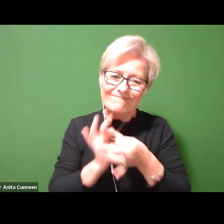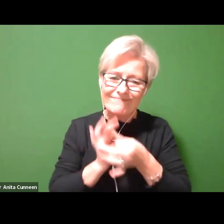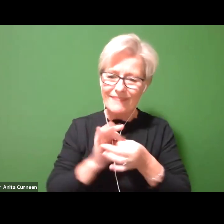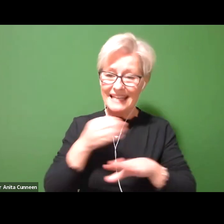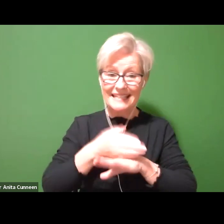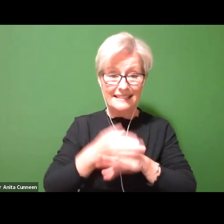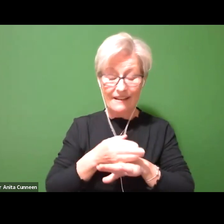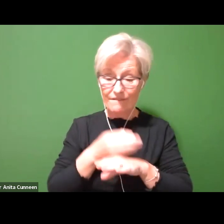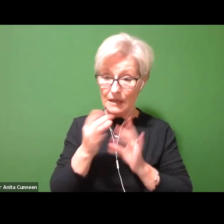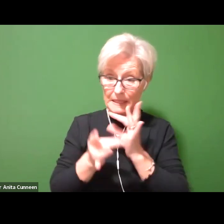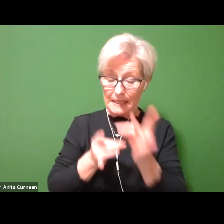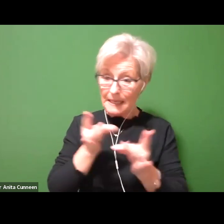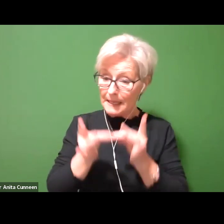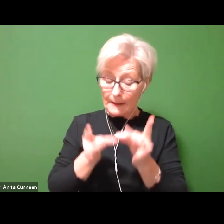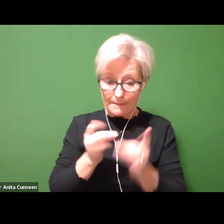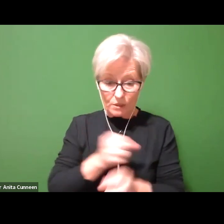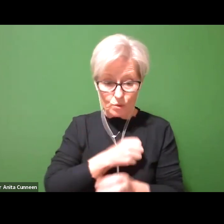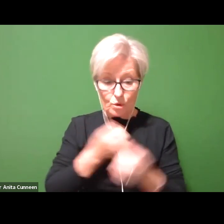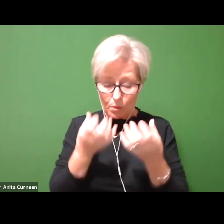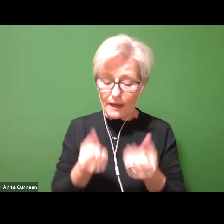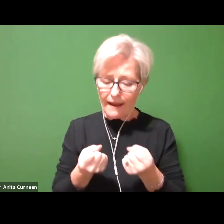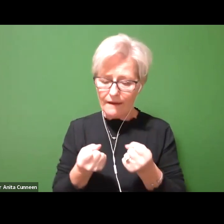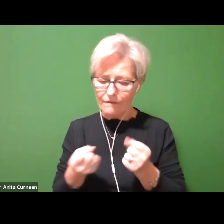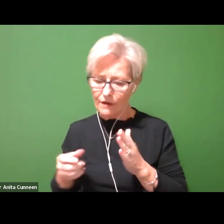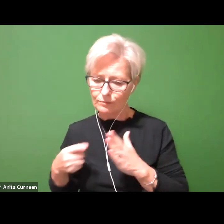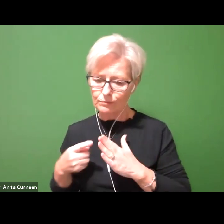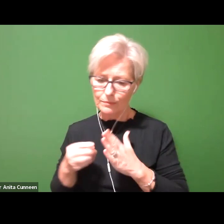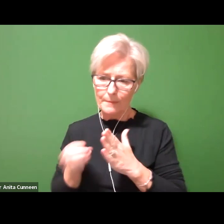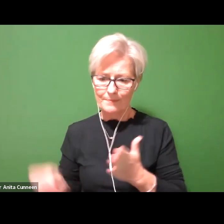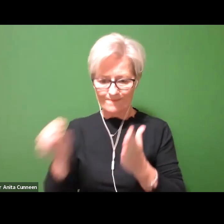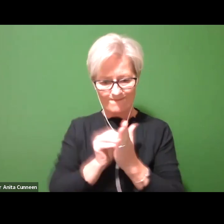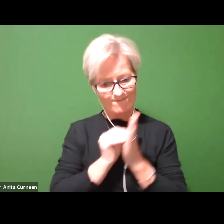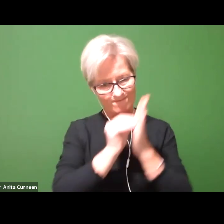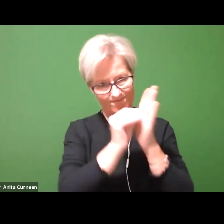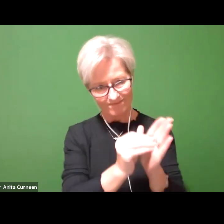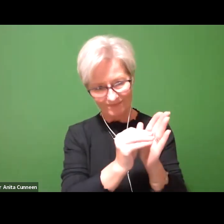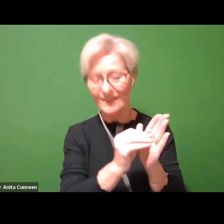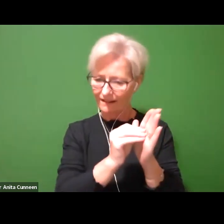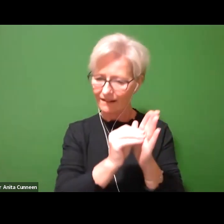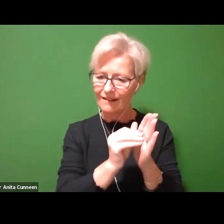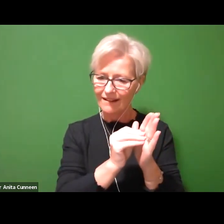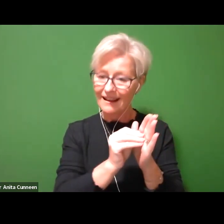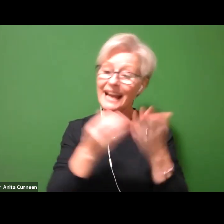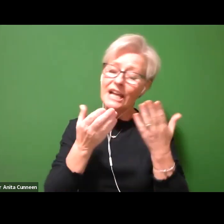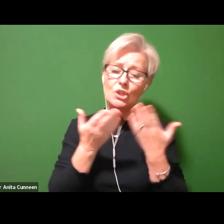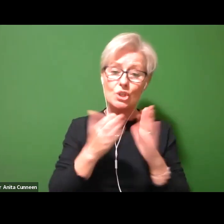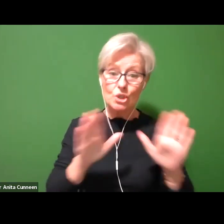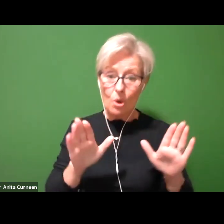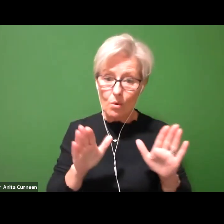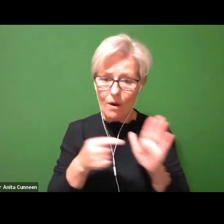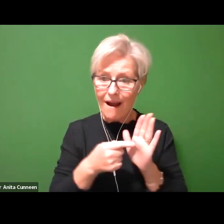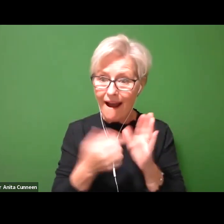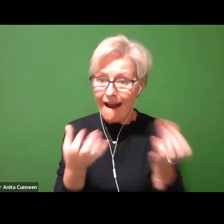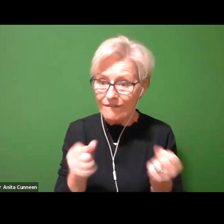is on our health and wellbeing agenda. It's very evident from the level of interest shown with over 700 registering for